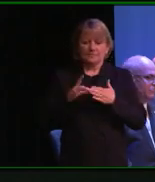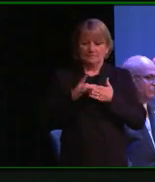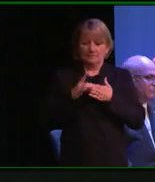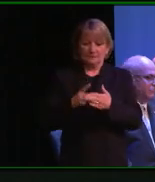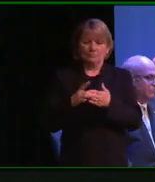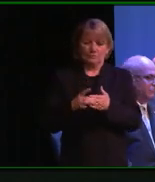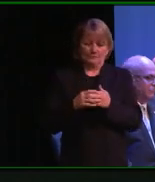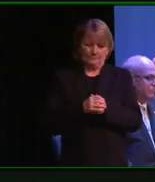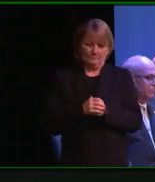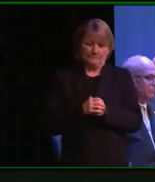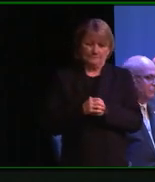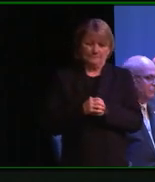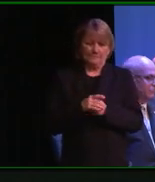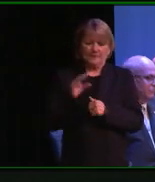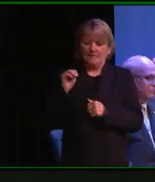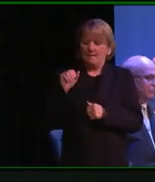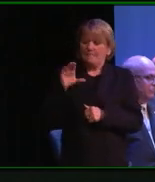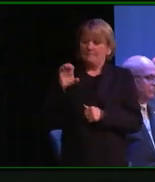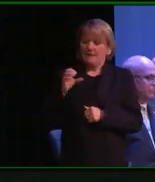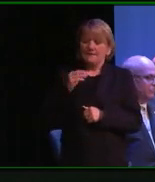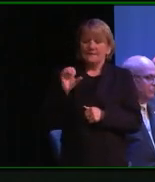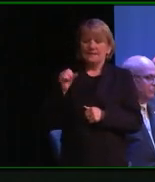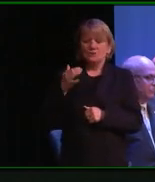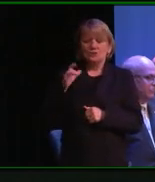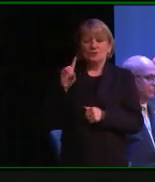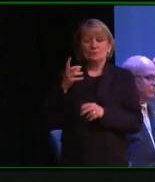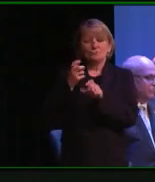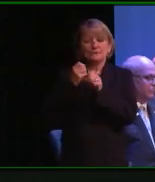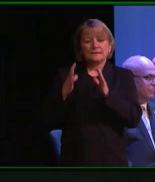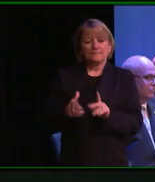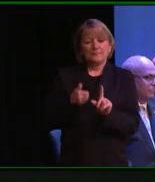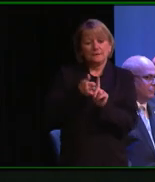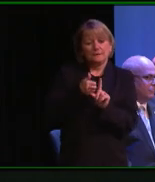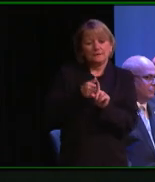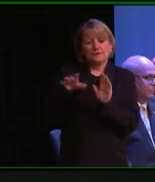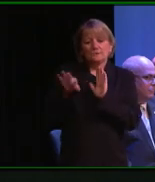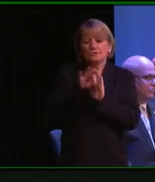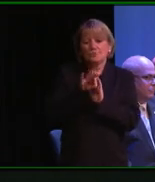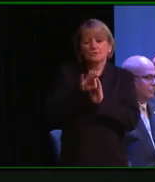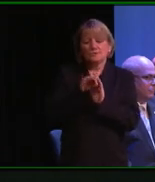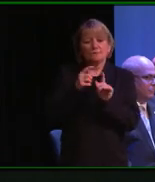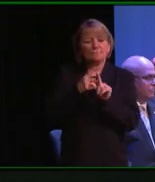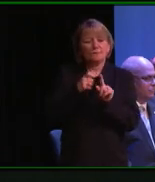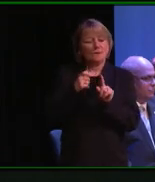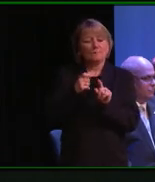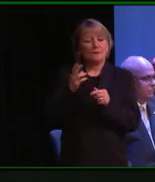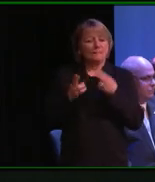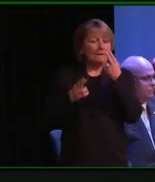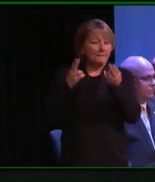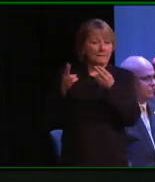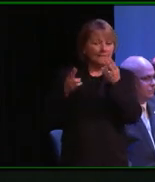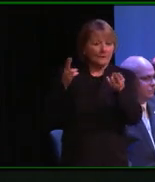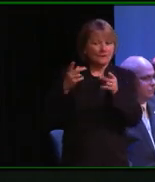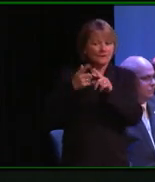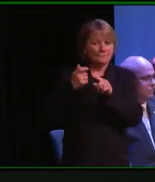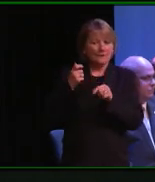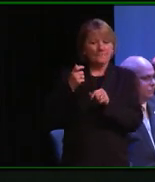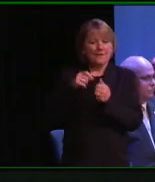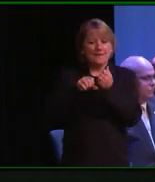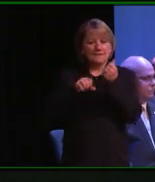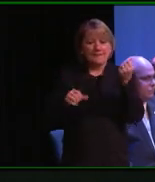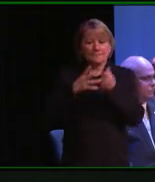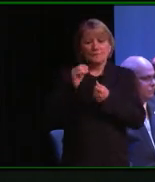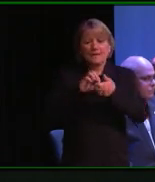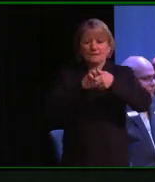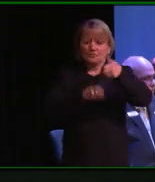leadership. The Mace and Shield recipient was chosen out of the successful nominations of our Scepter